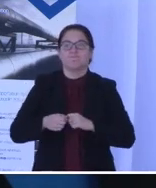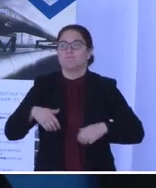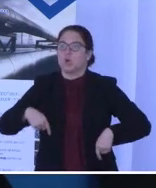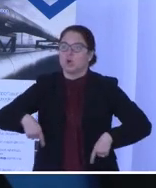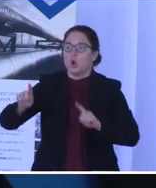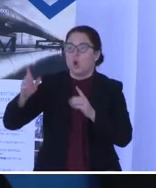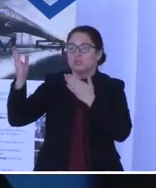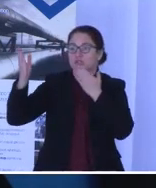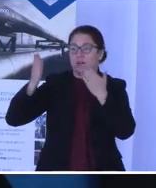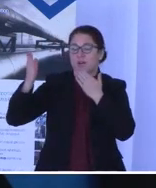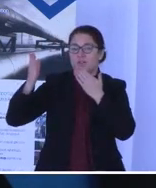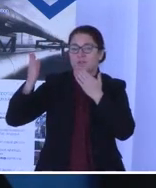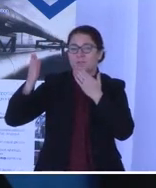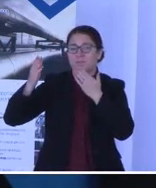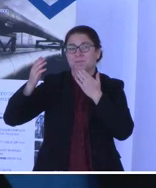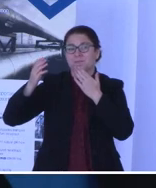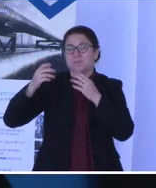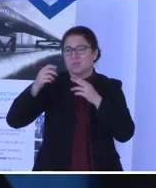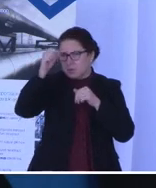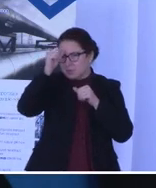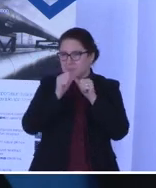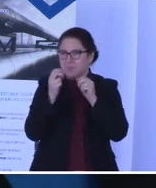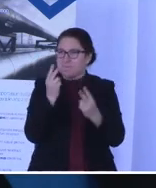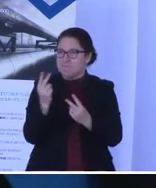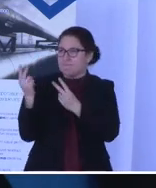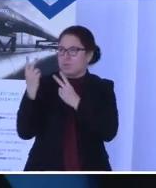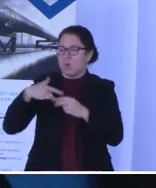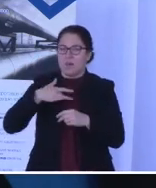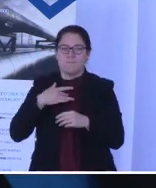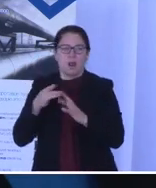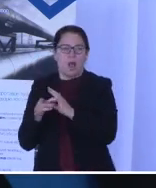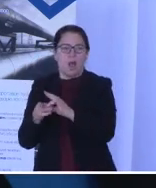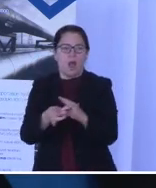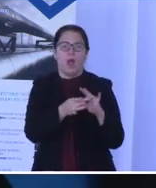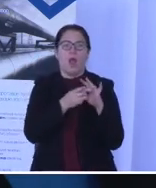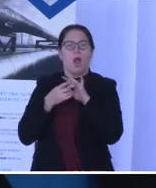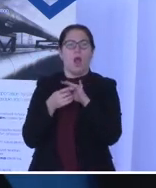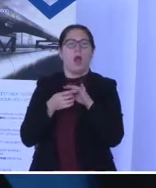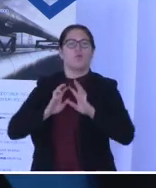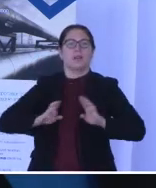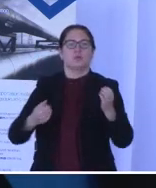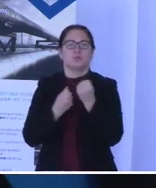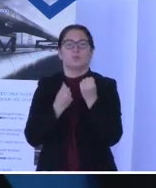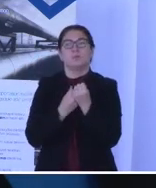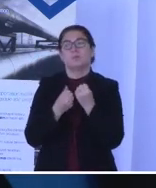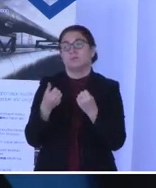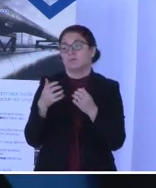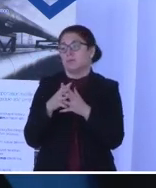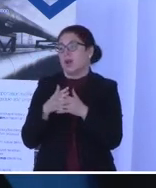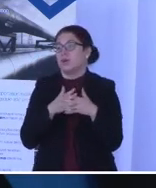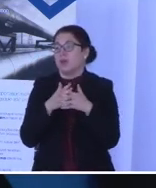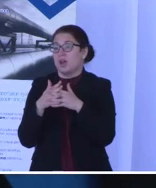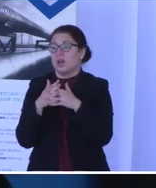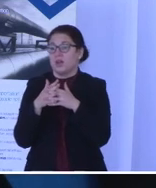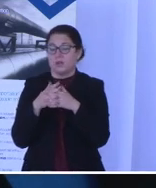and patriotism that we all felt in the midst of that crisis." Just reflect on what Secretary Chertoff just